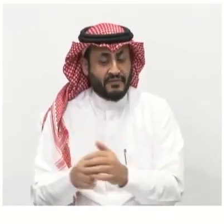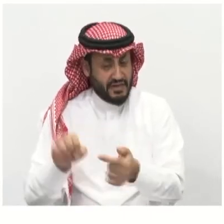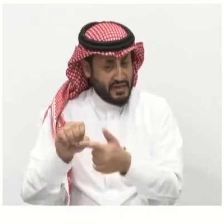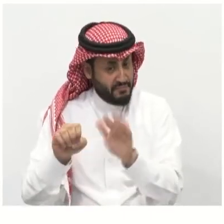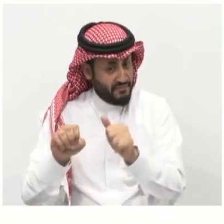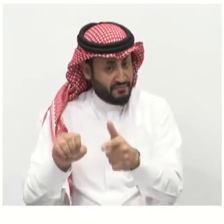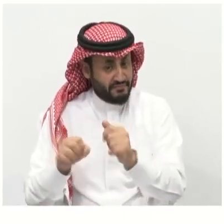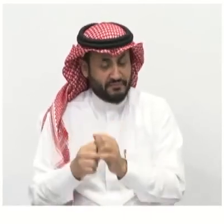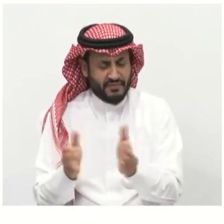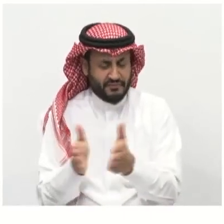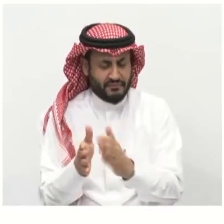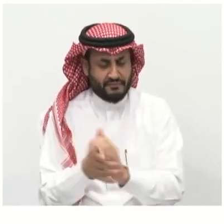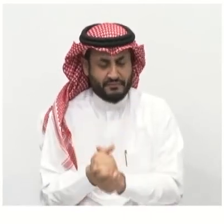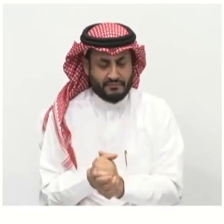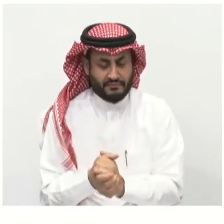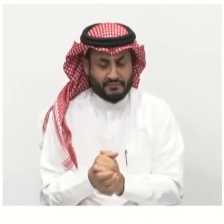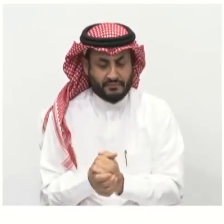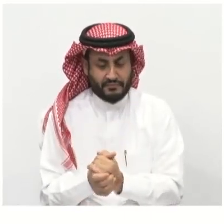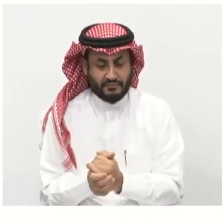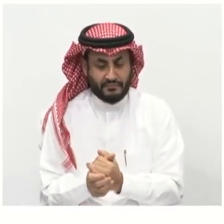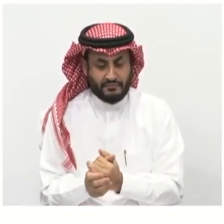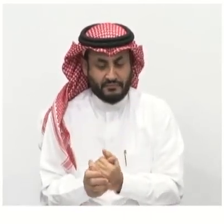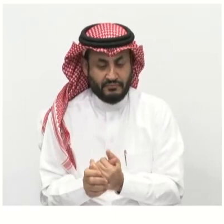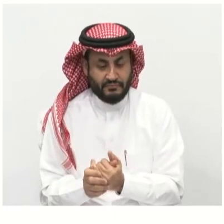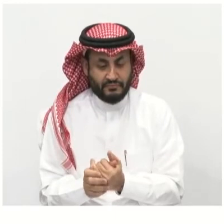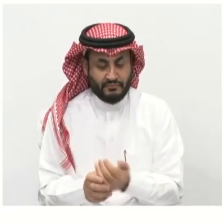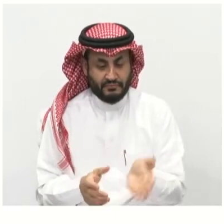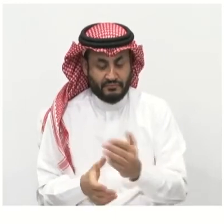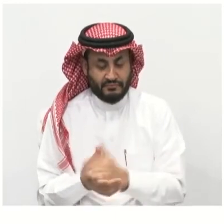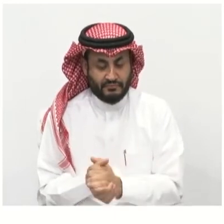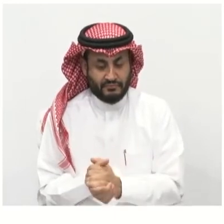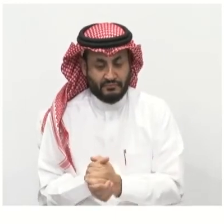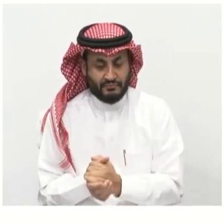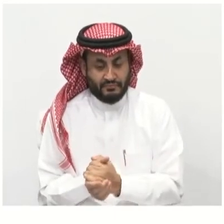It's short. And here we have a